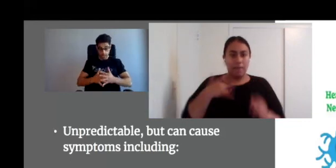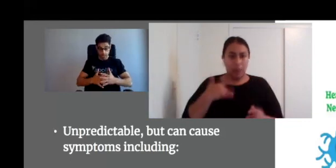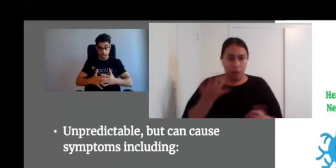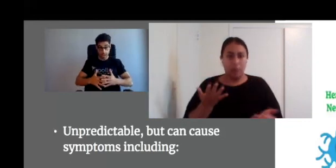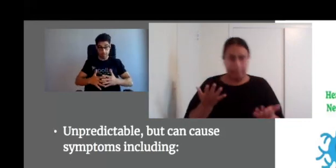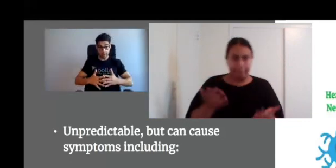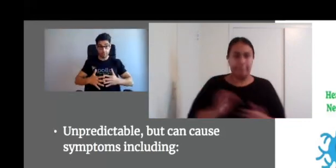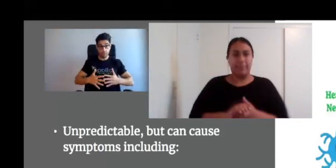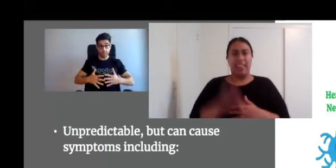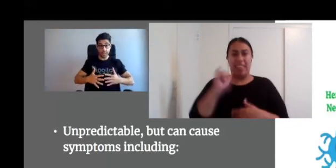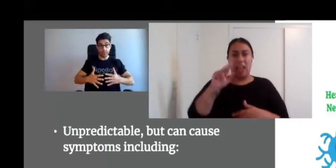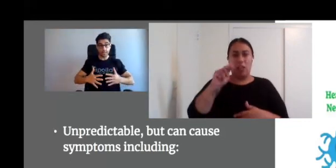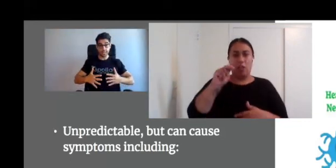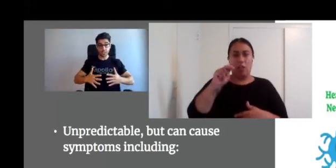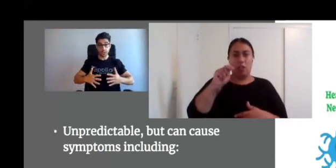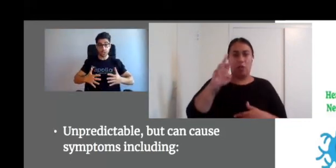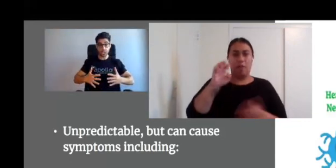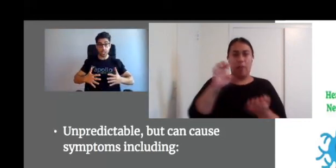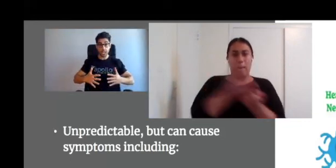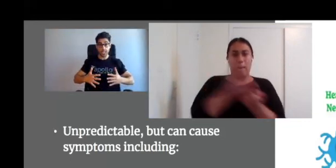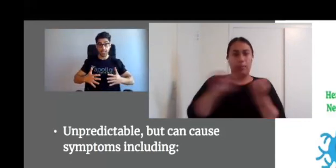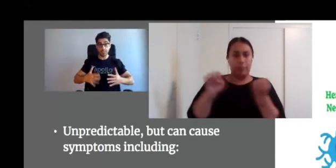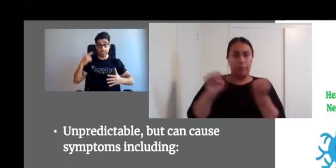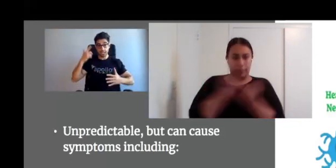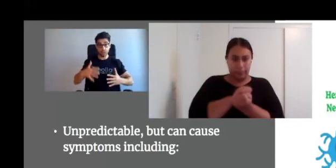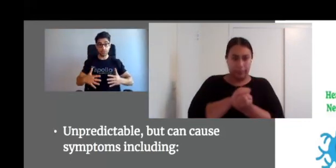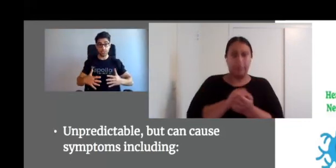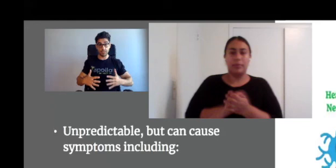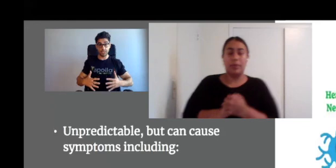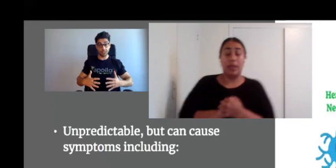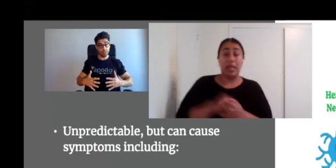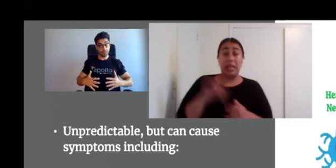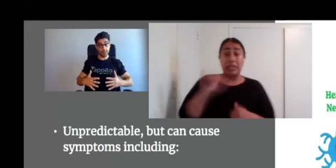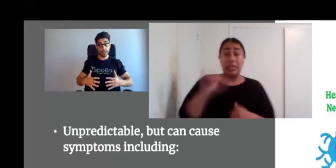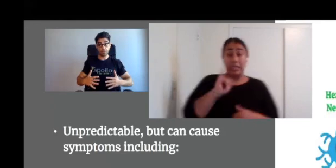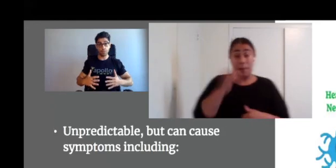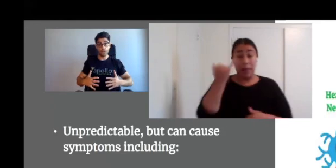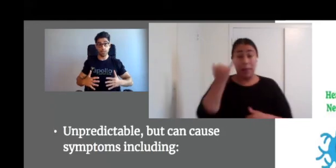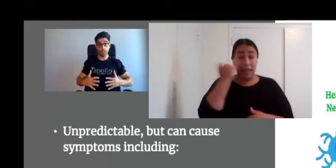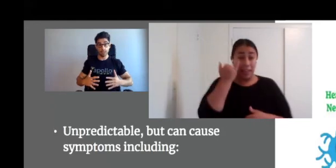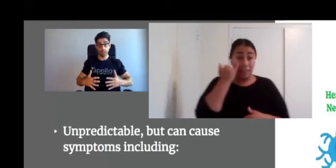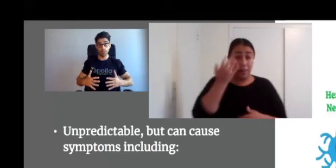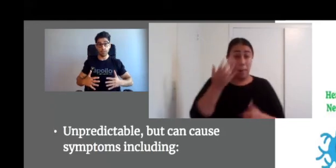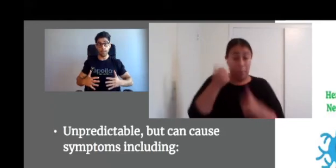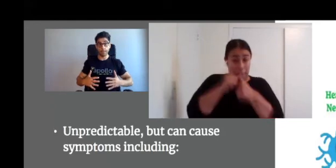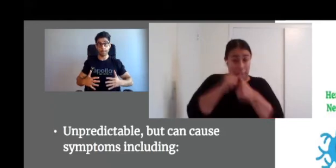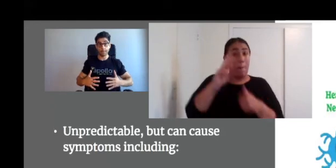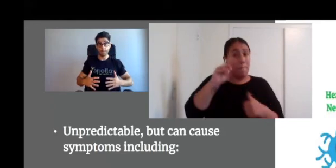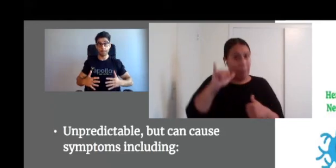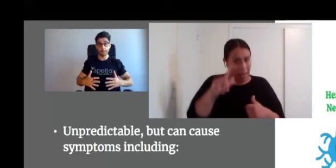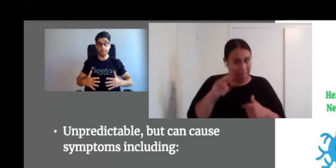right? I have a full bladder and that is stretching and it gives my central nervous system a signal, you better find a bathroom quick because we're filling